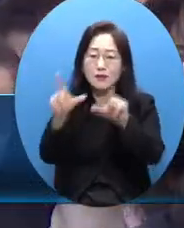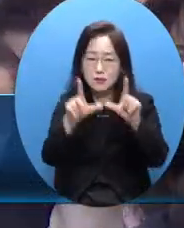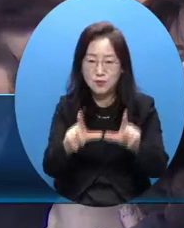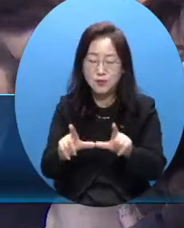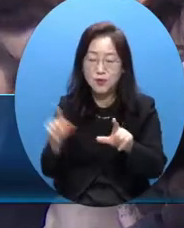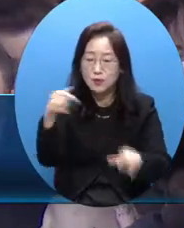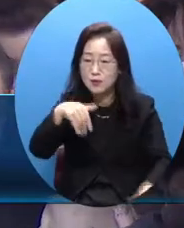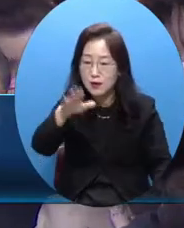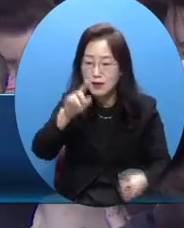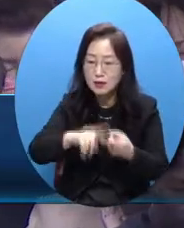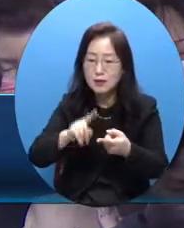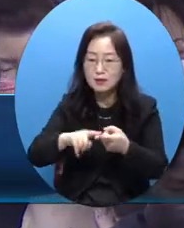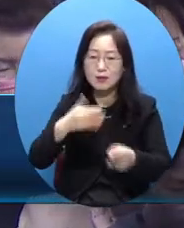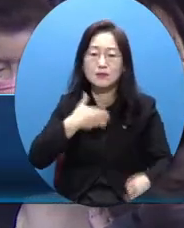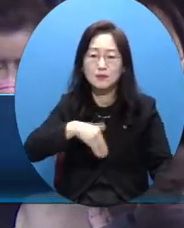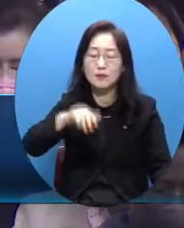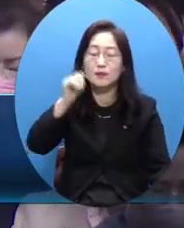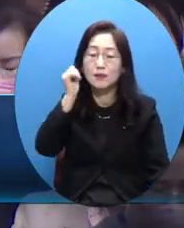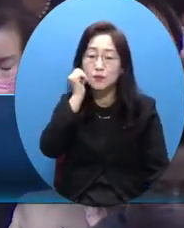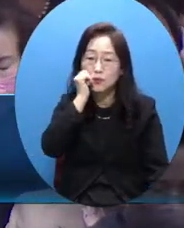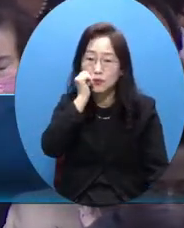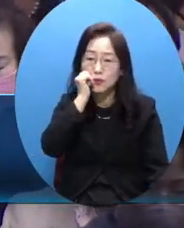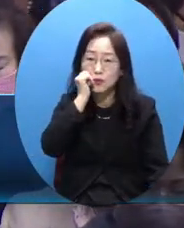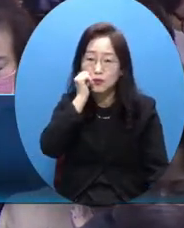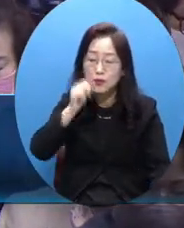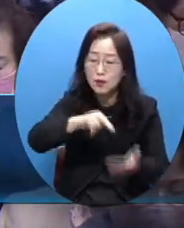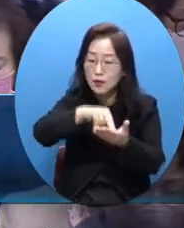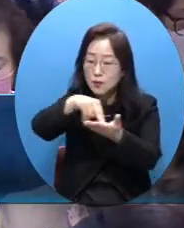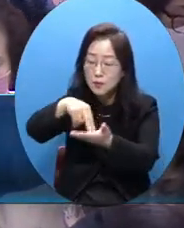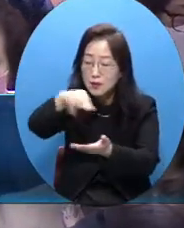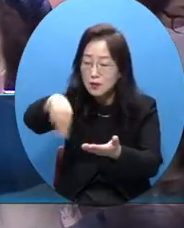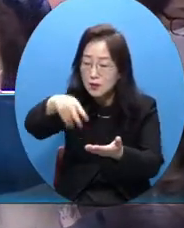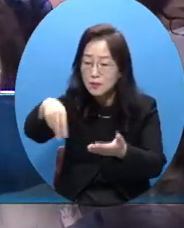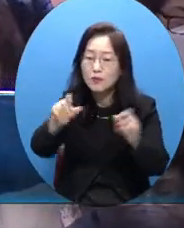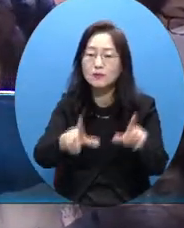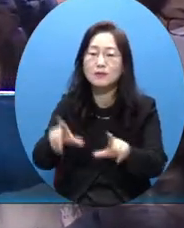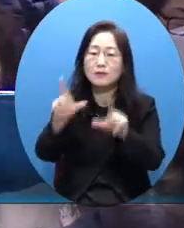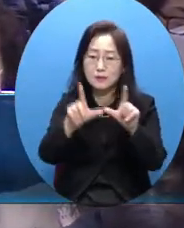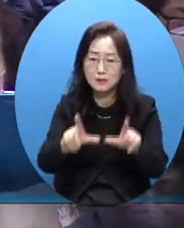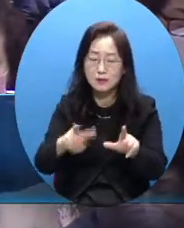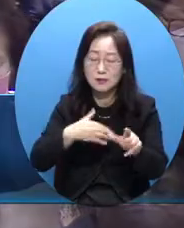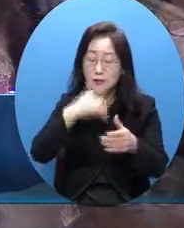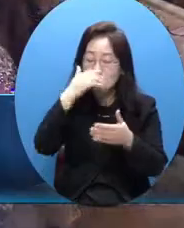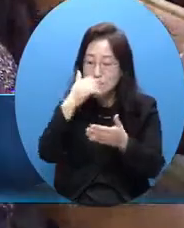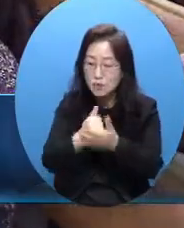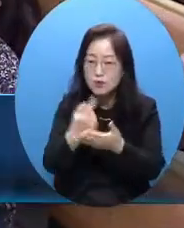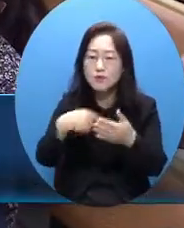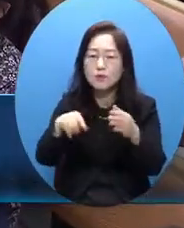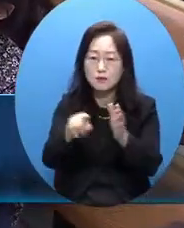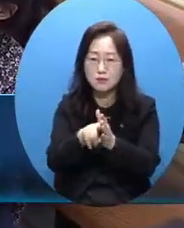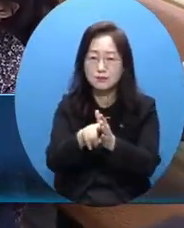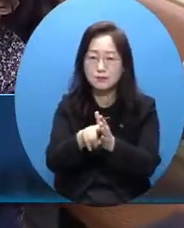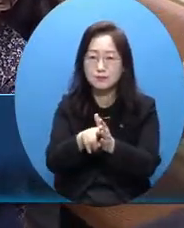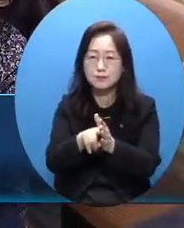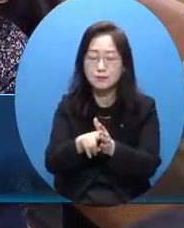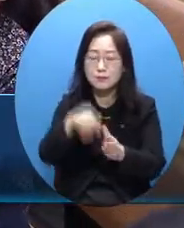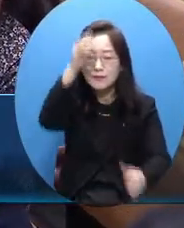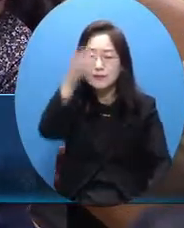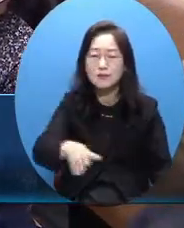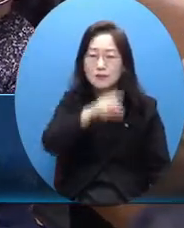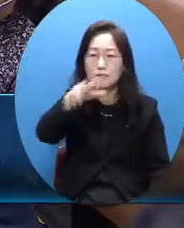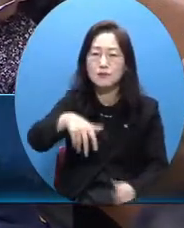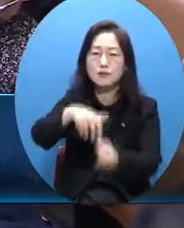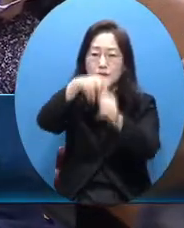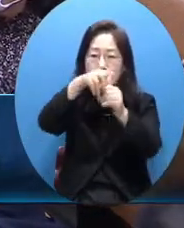come from I do not know why I'm living I've been living my life wandering around in this world for my sins